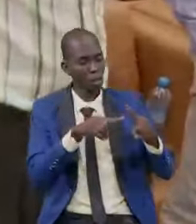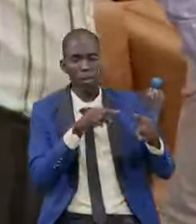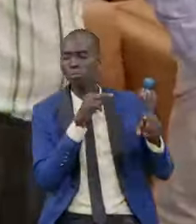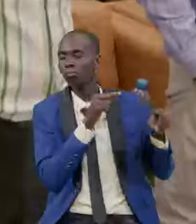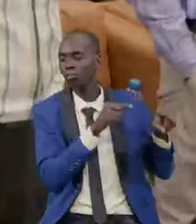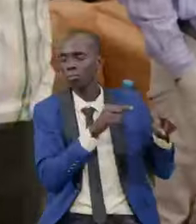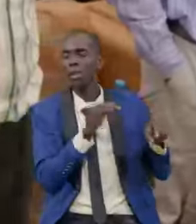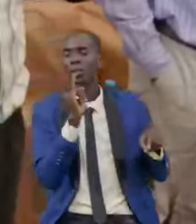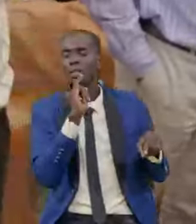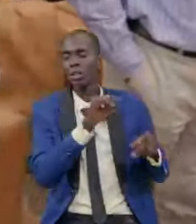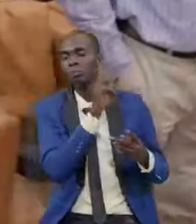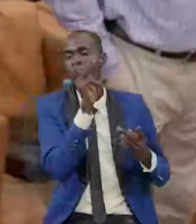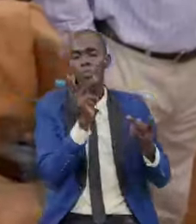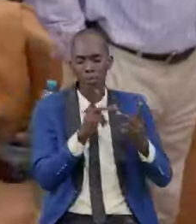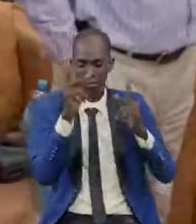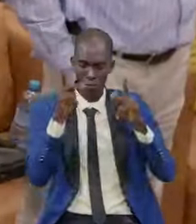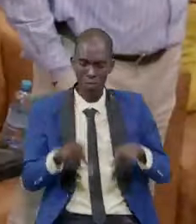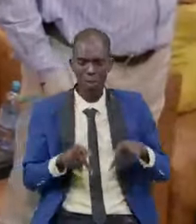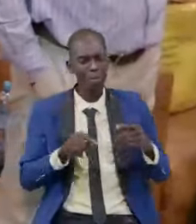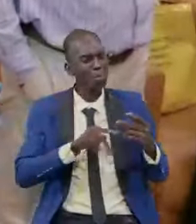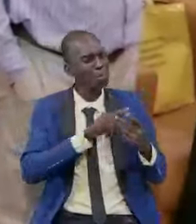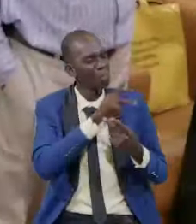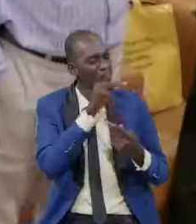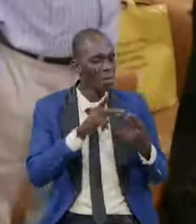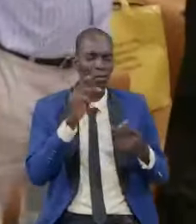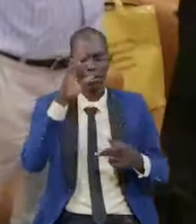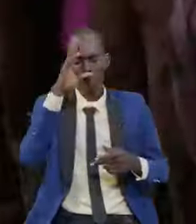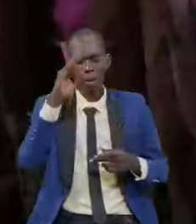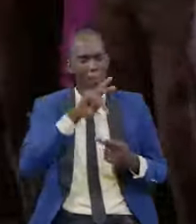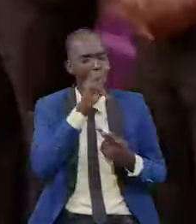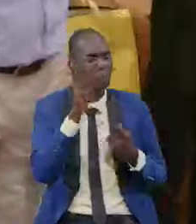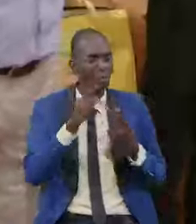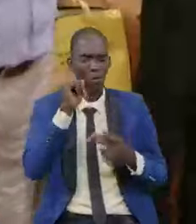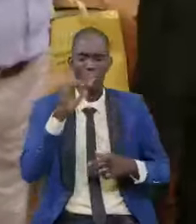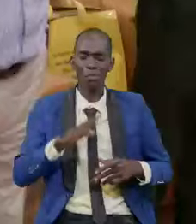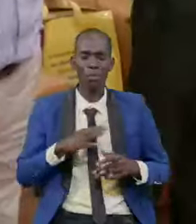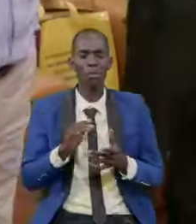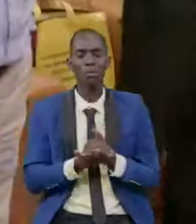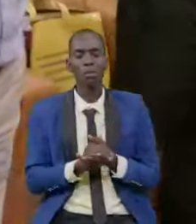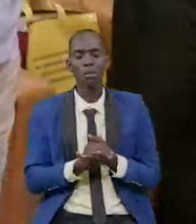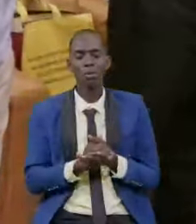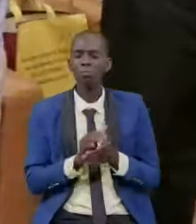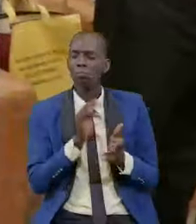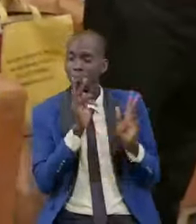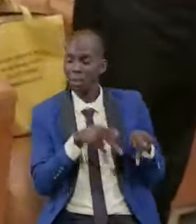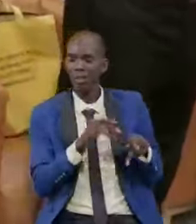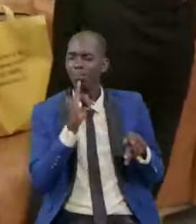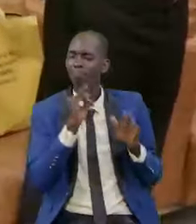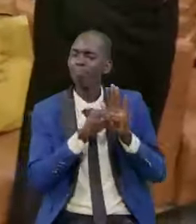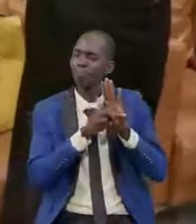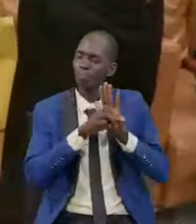a perfect man, perfect woman, perfect person, matured person,